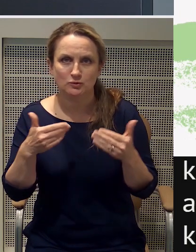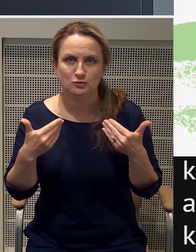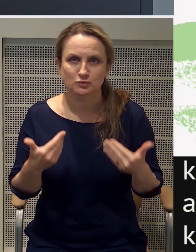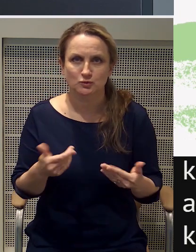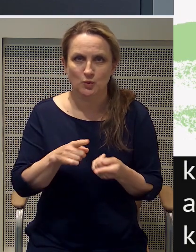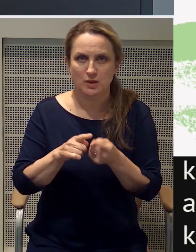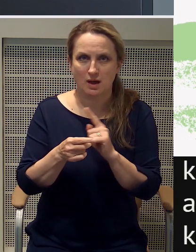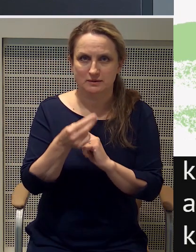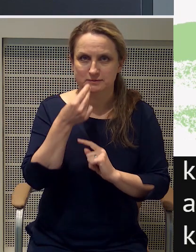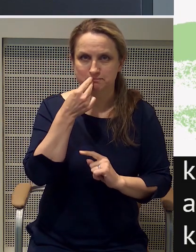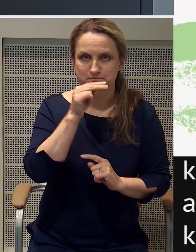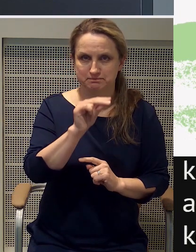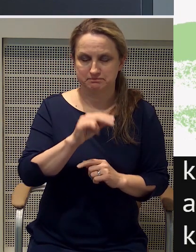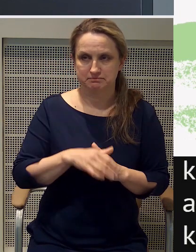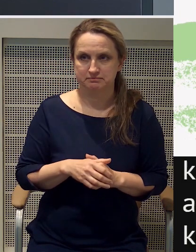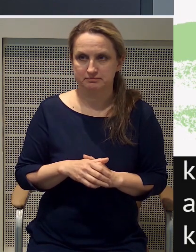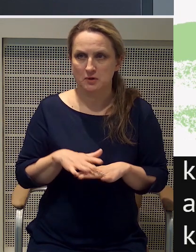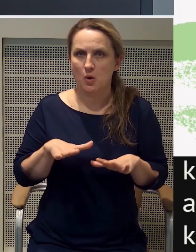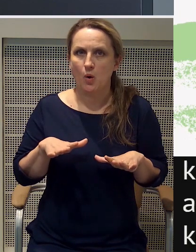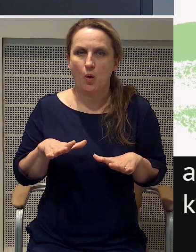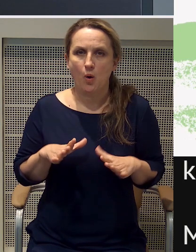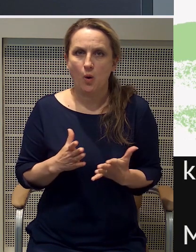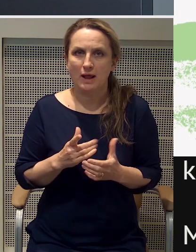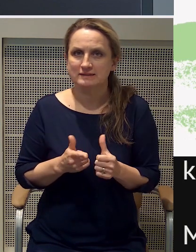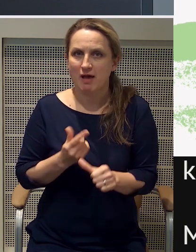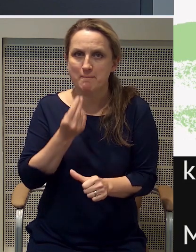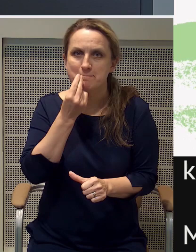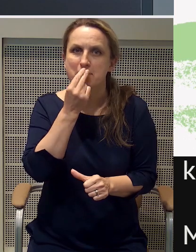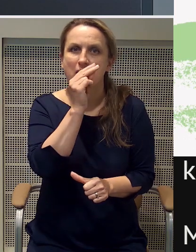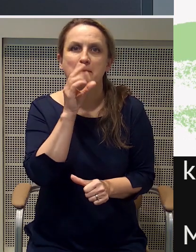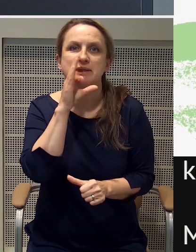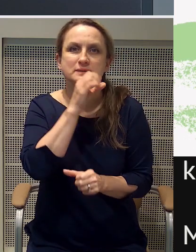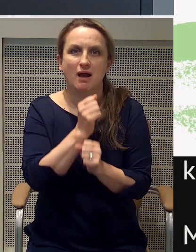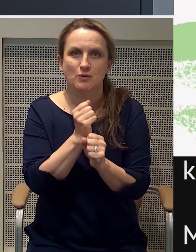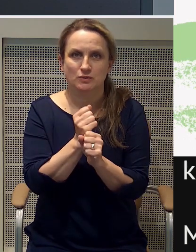communication, but otherwise other functions had improved.